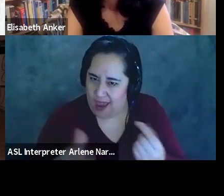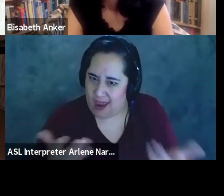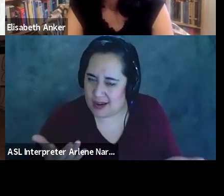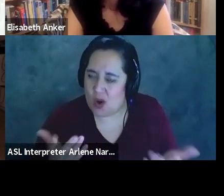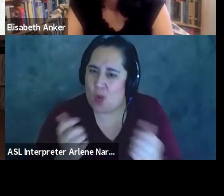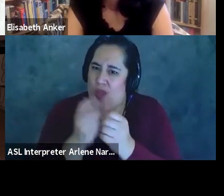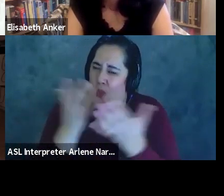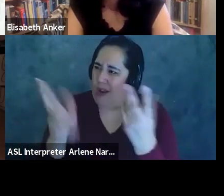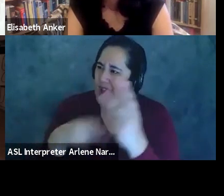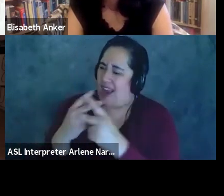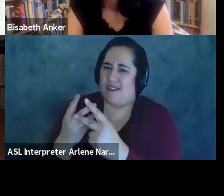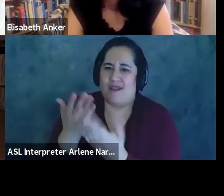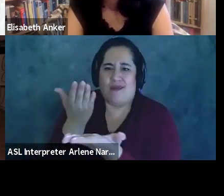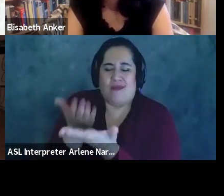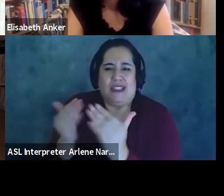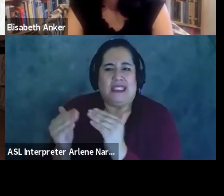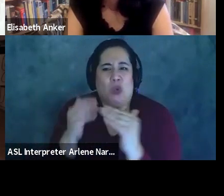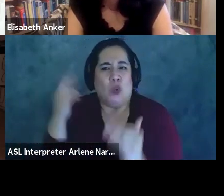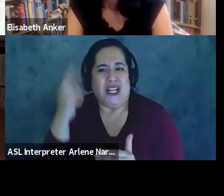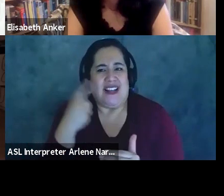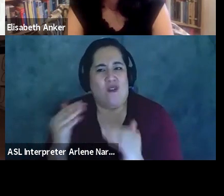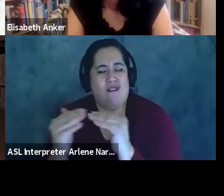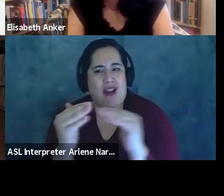With what forms of justification?